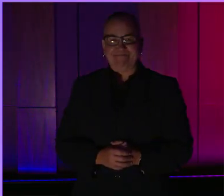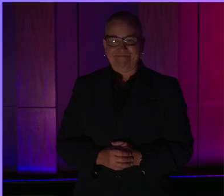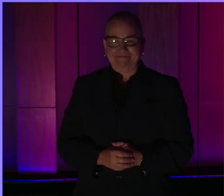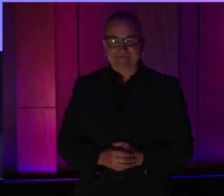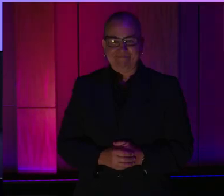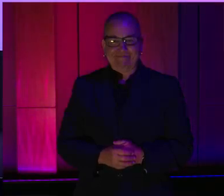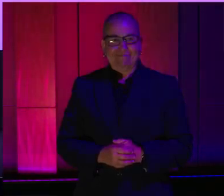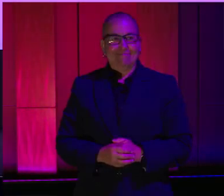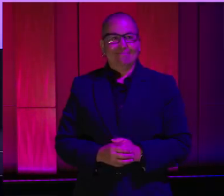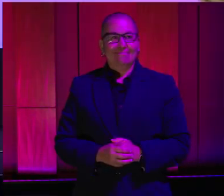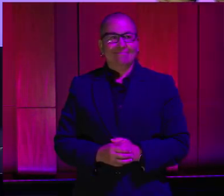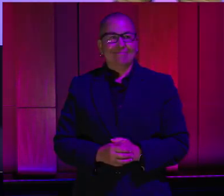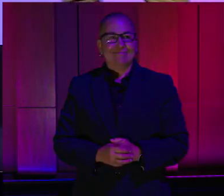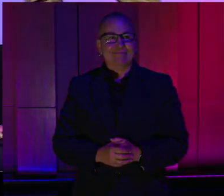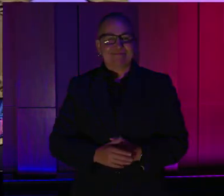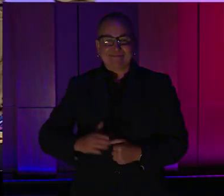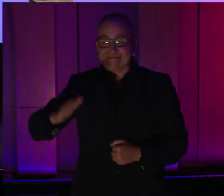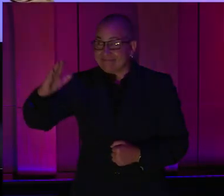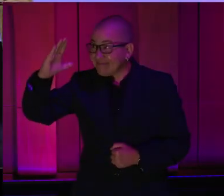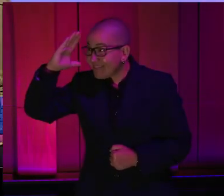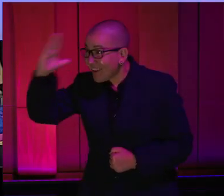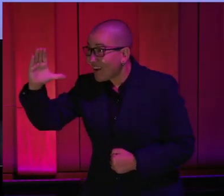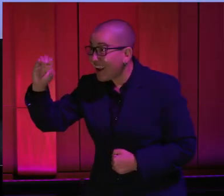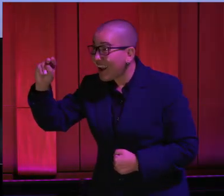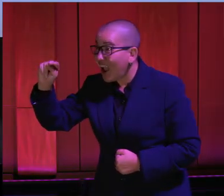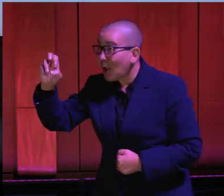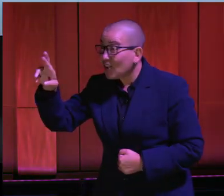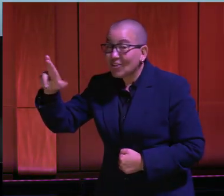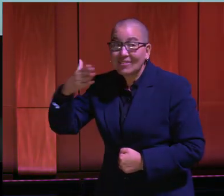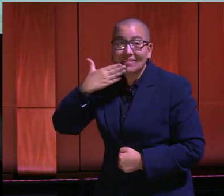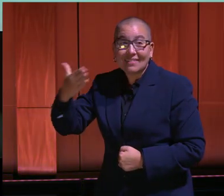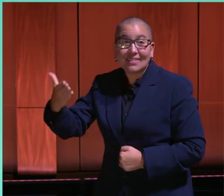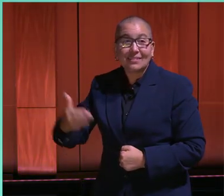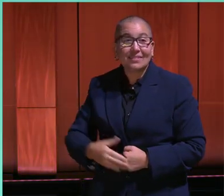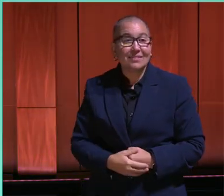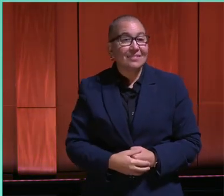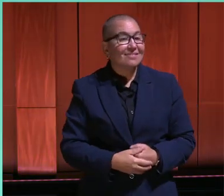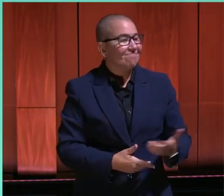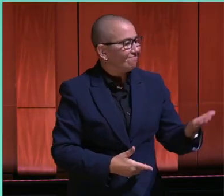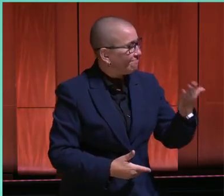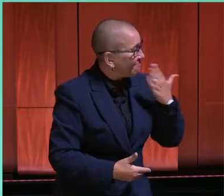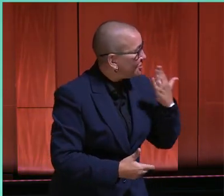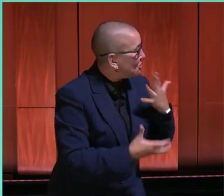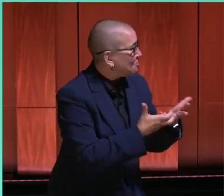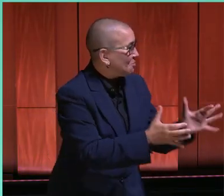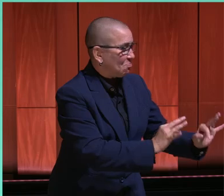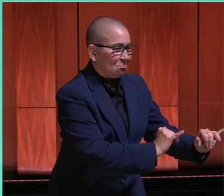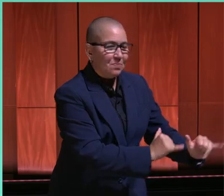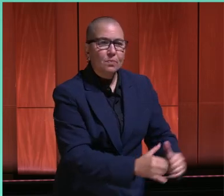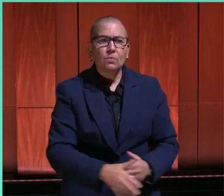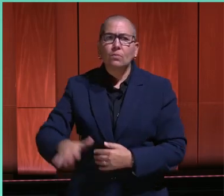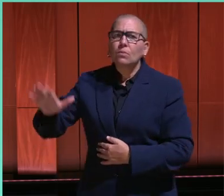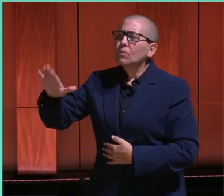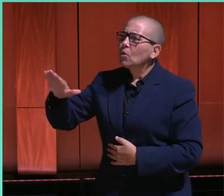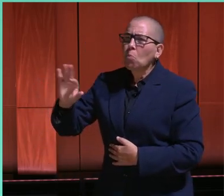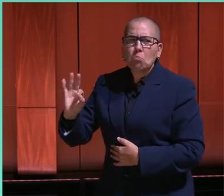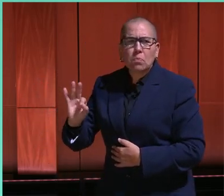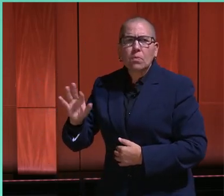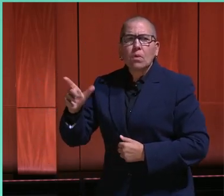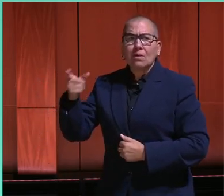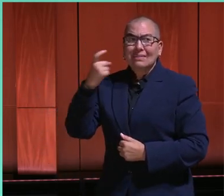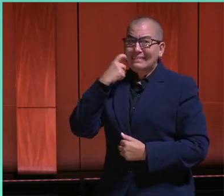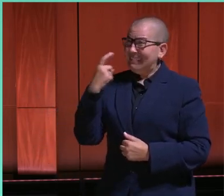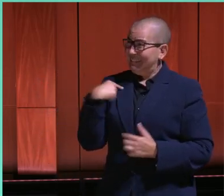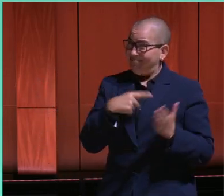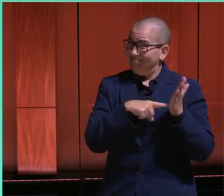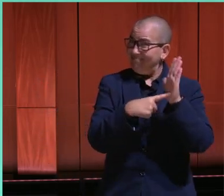Hey Connor, thanks for joining us here. Great to see you. You as well, thank you very much. No problem. So, we've just showcased a lot of the things that we do at Jamf.